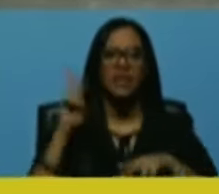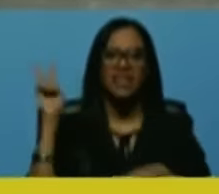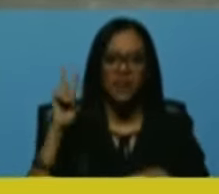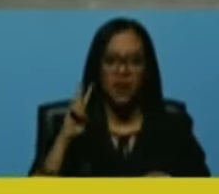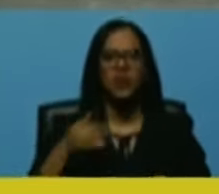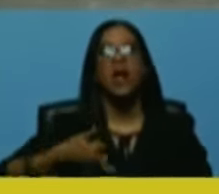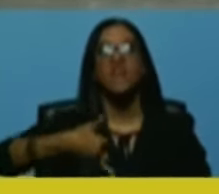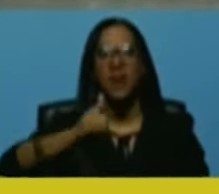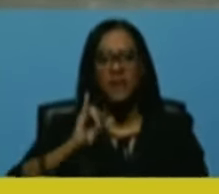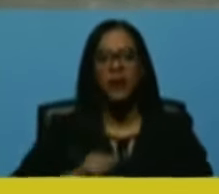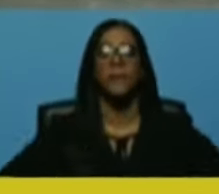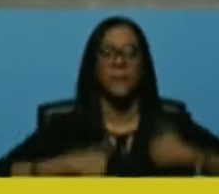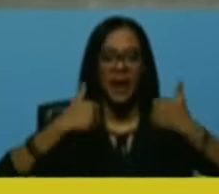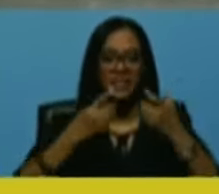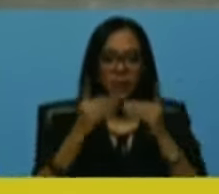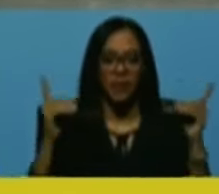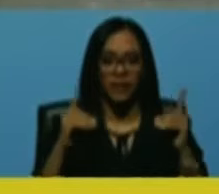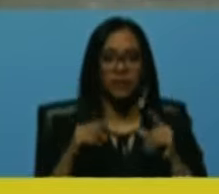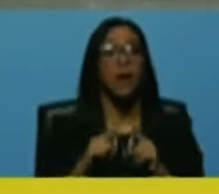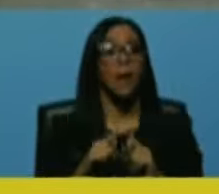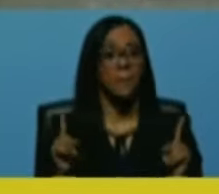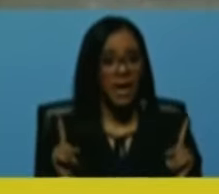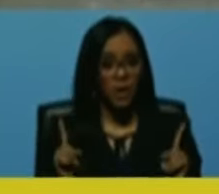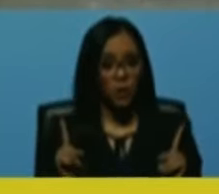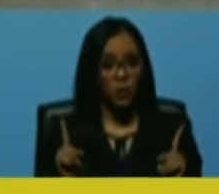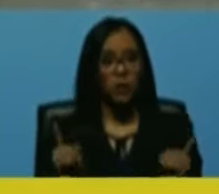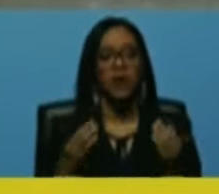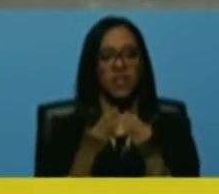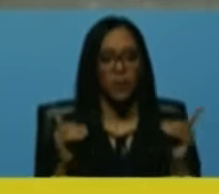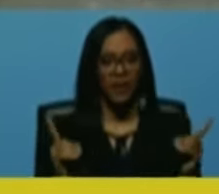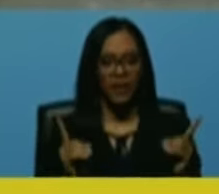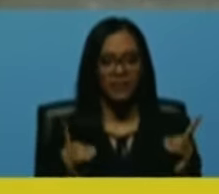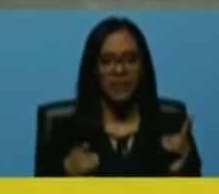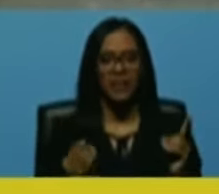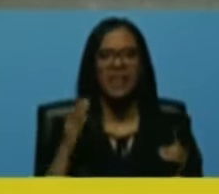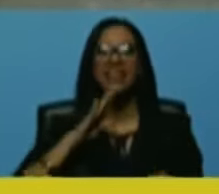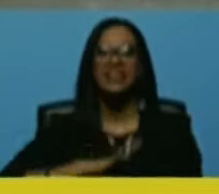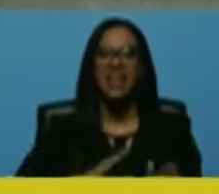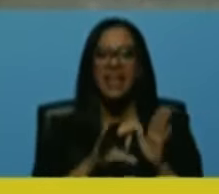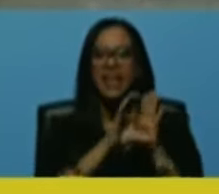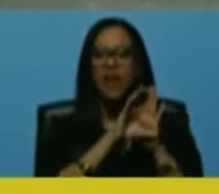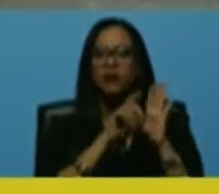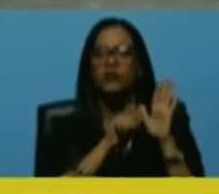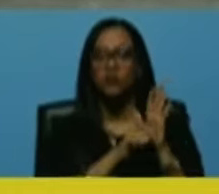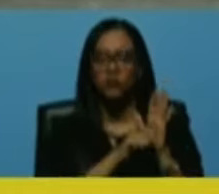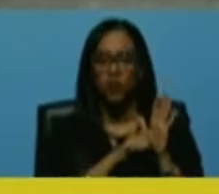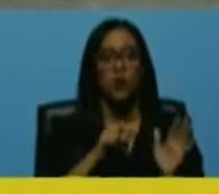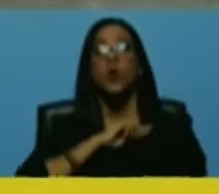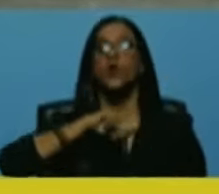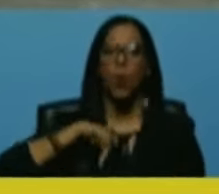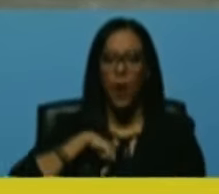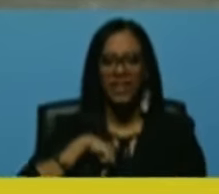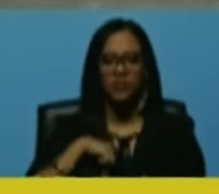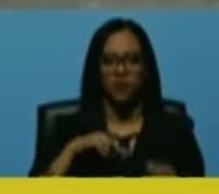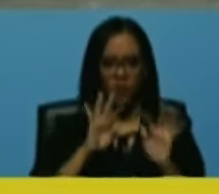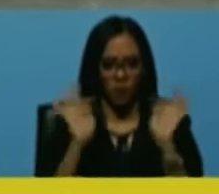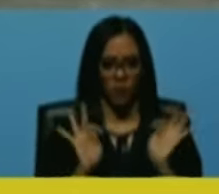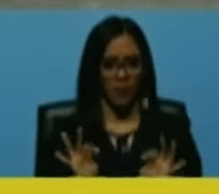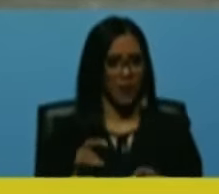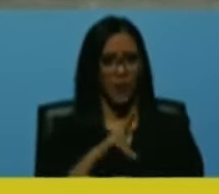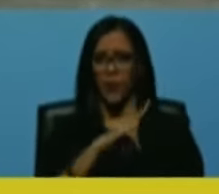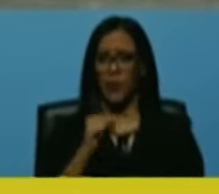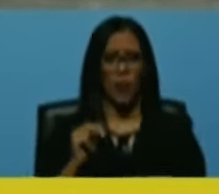in Venezuela, there will be more democracy, but the democracy that is established by the Constitution, our model, not the model of